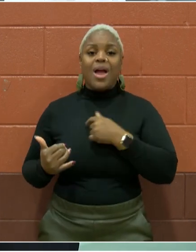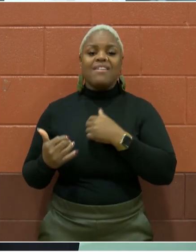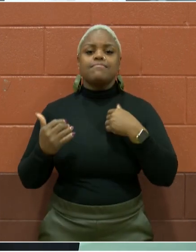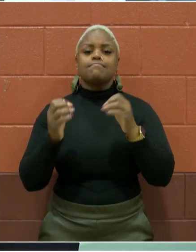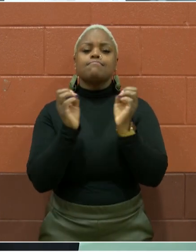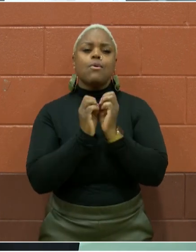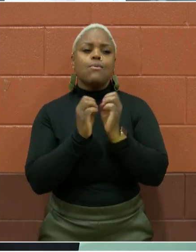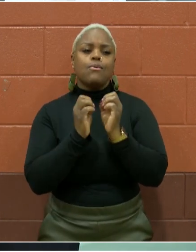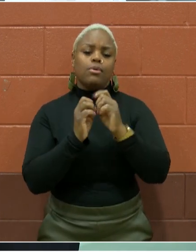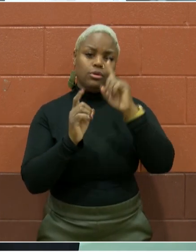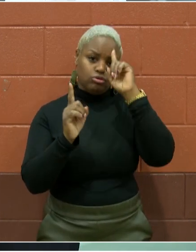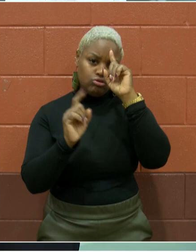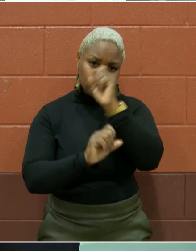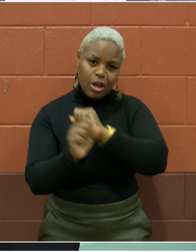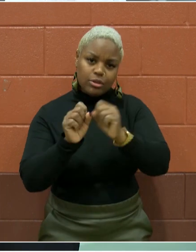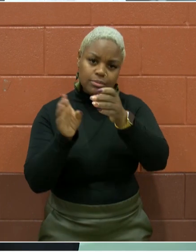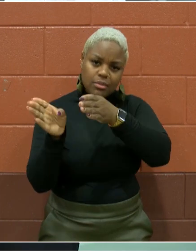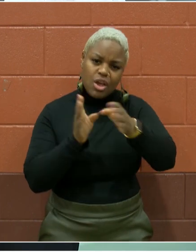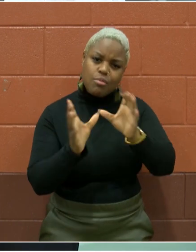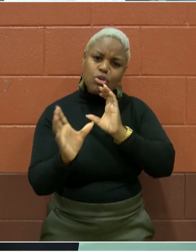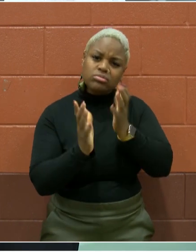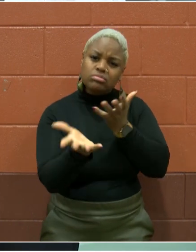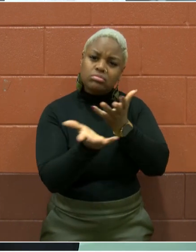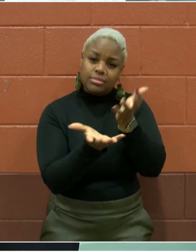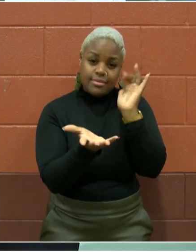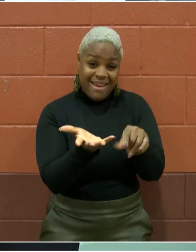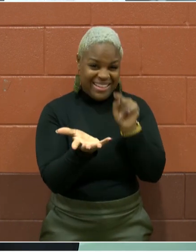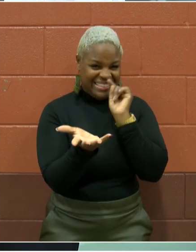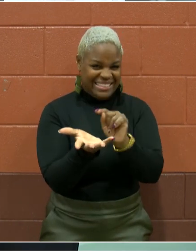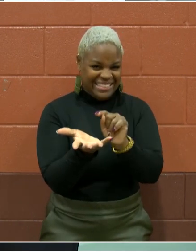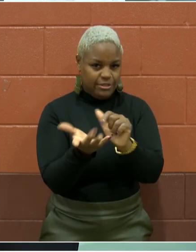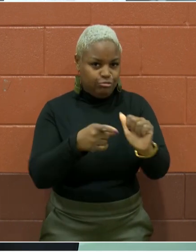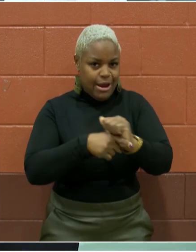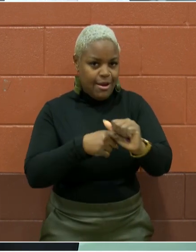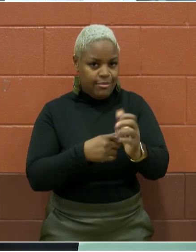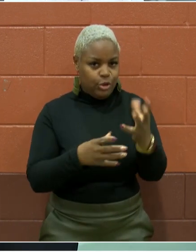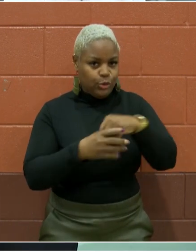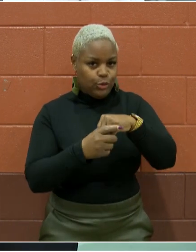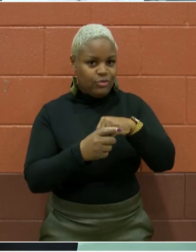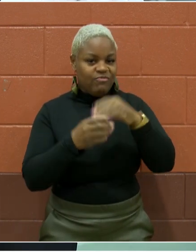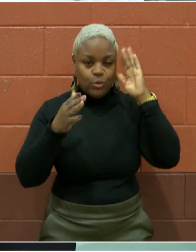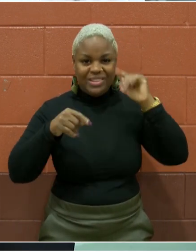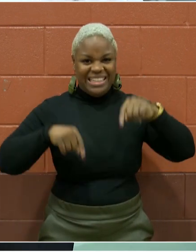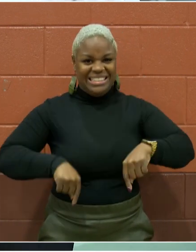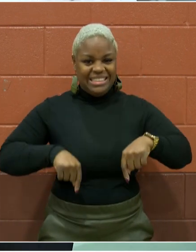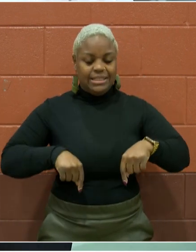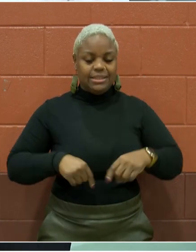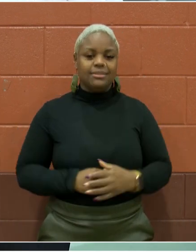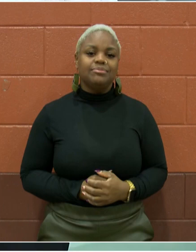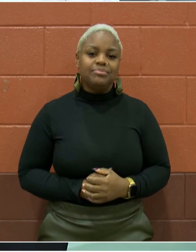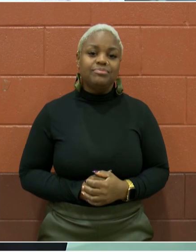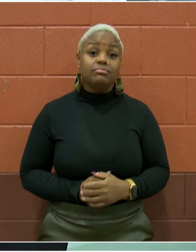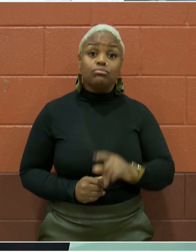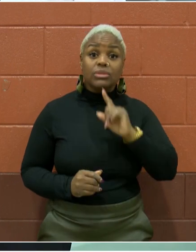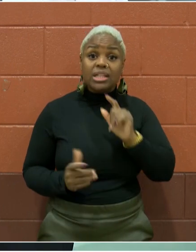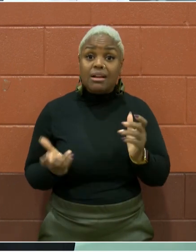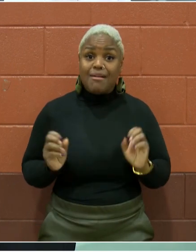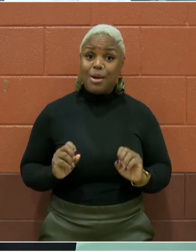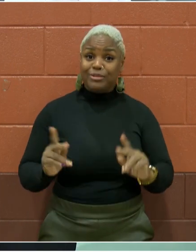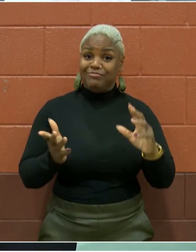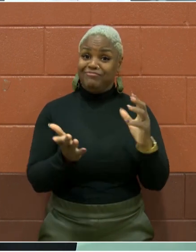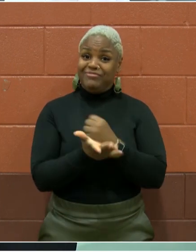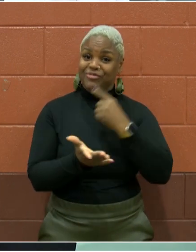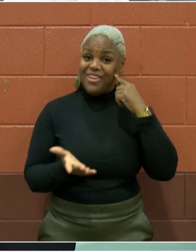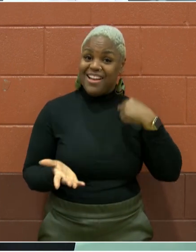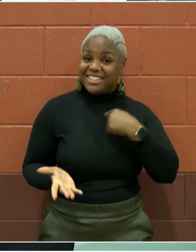piece, the communication piece, and the integration piece. And so I think this is an opportunity for us to not just